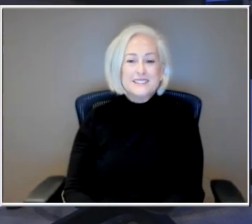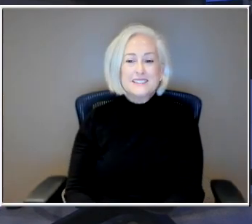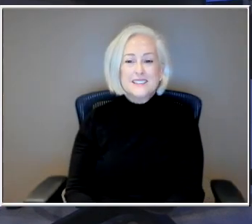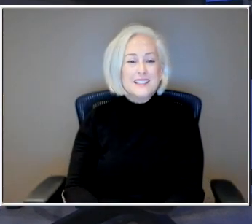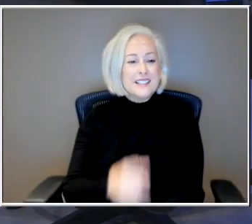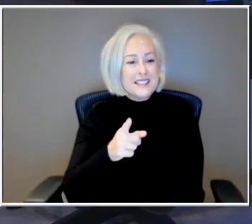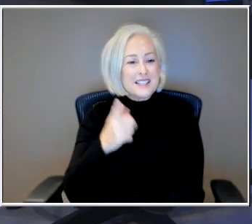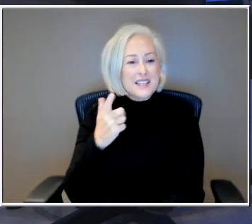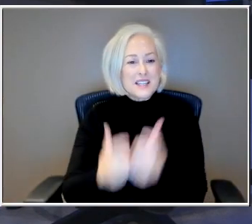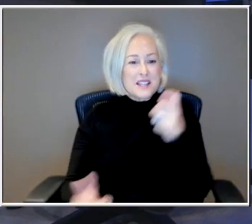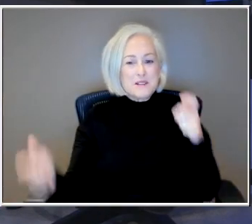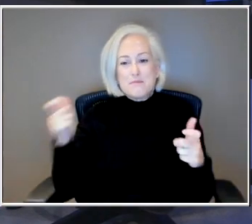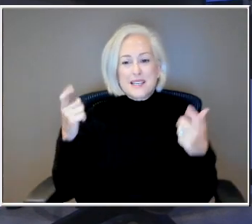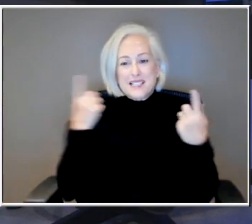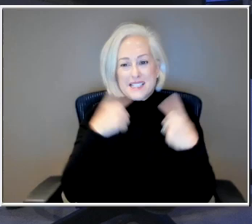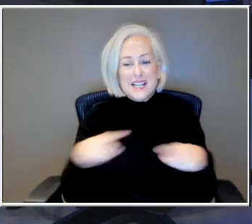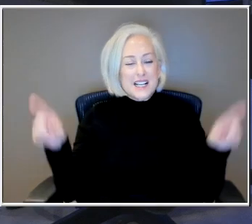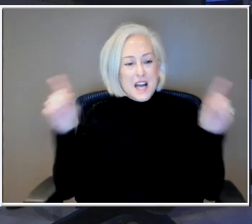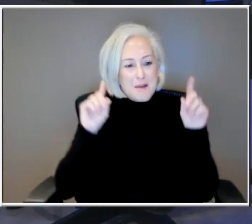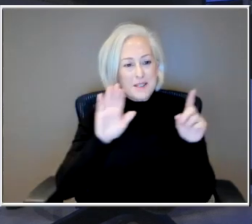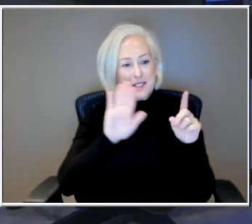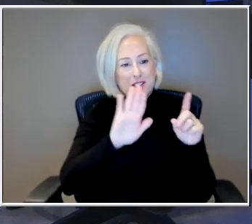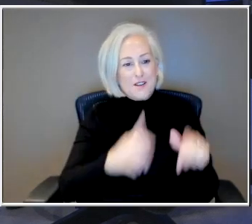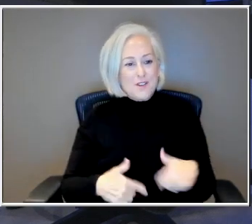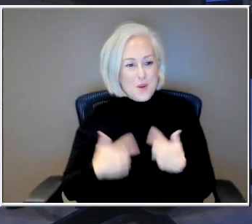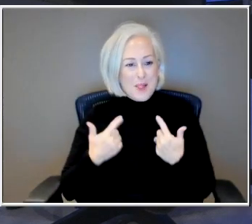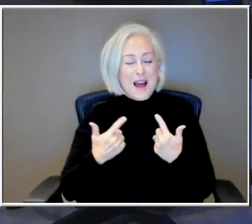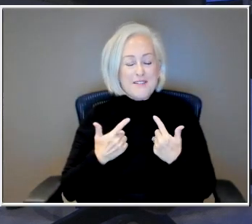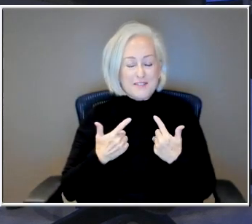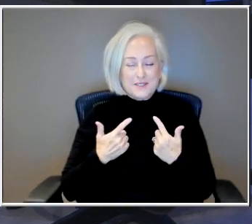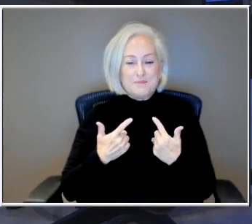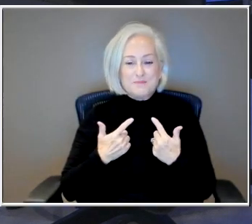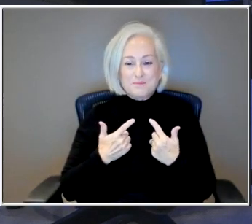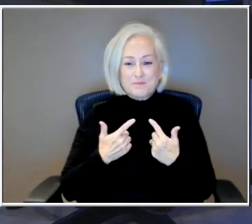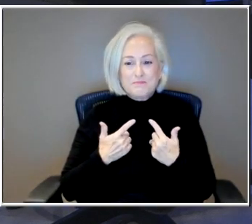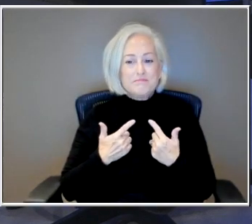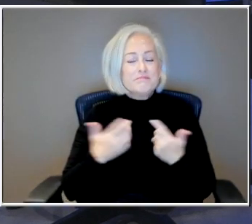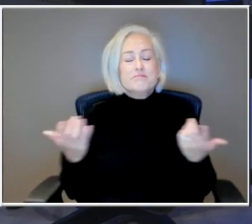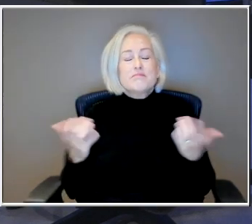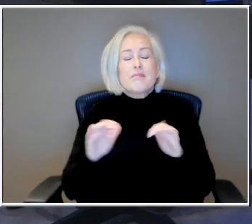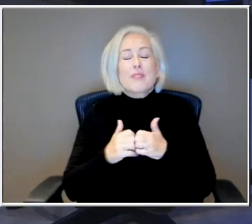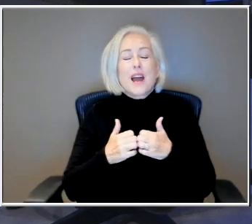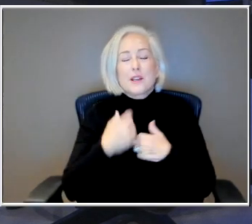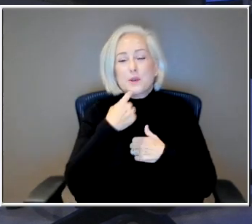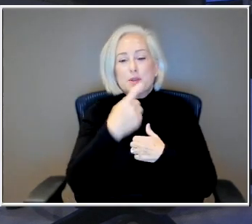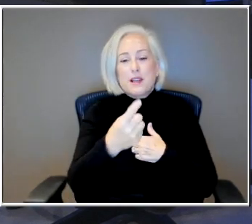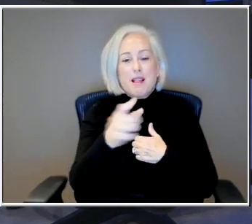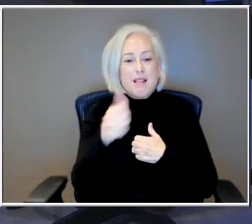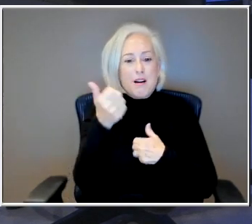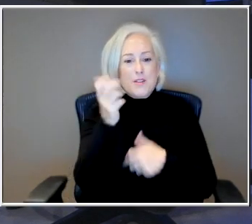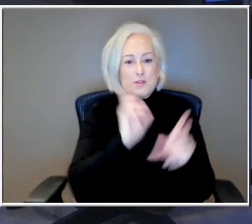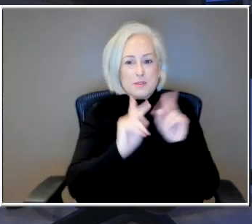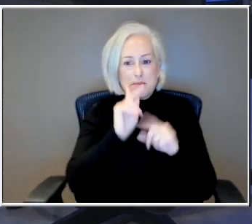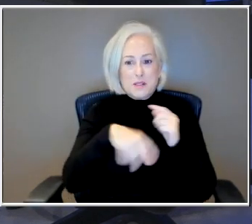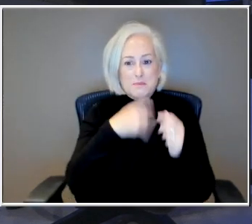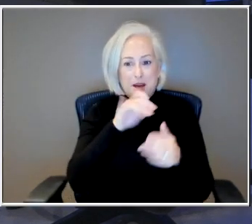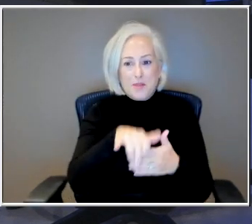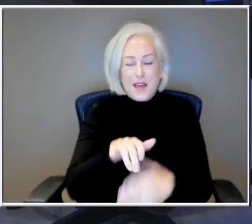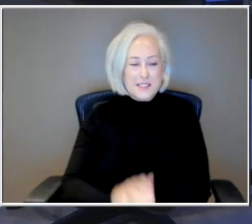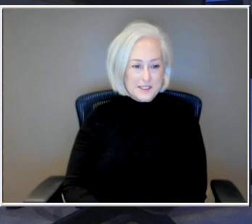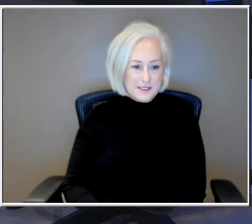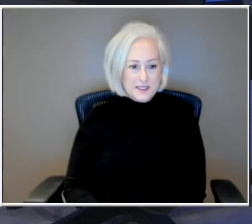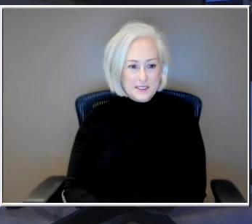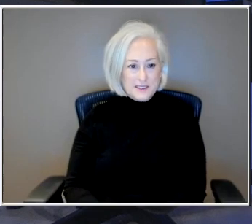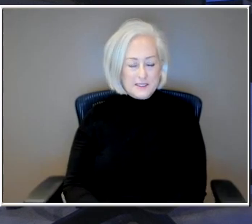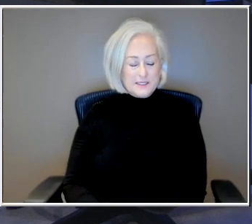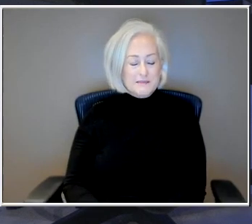biggest accomplishment of your life. How do you talk to other people about this? I'm sure you get a lot of questions. What